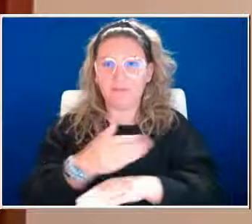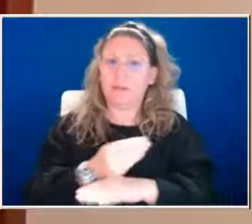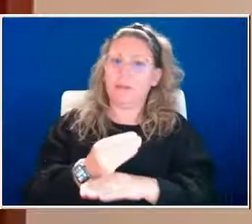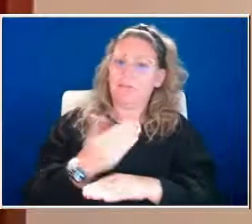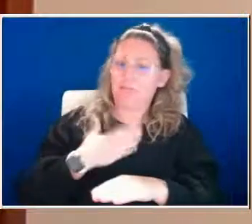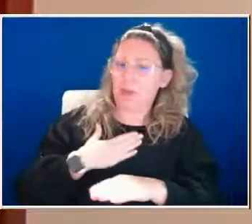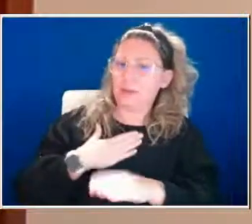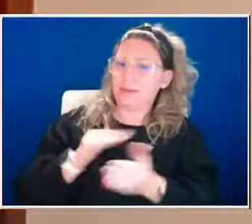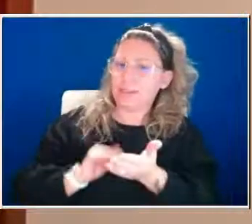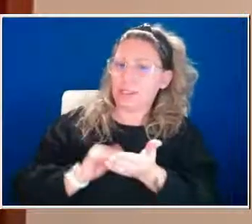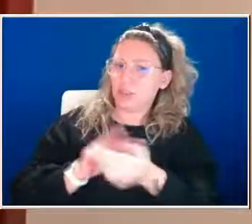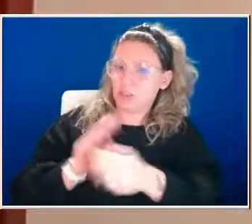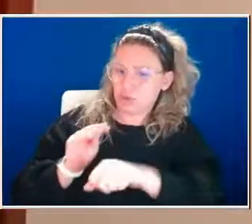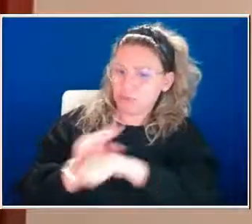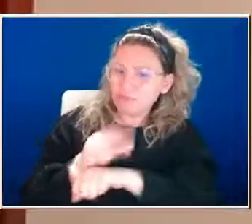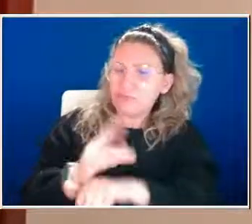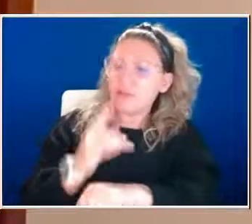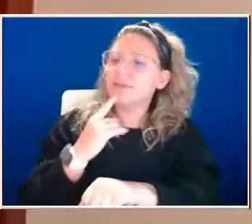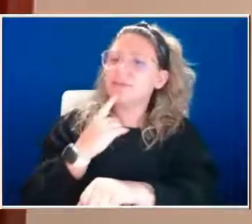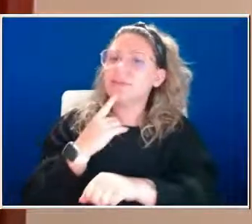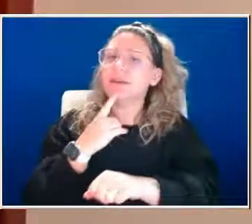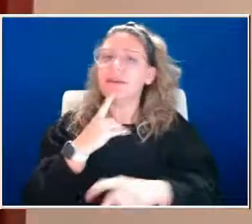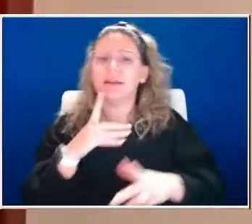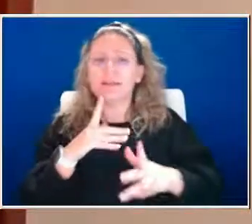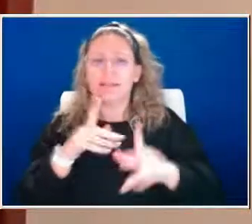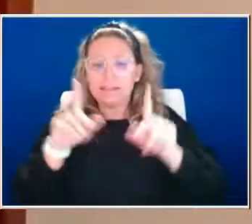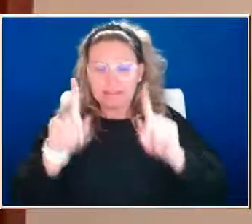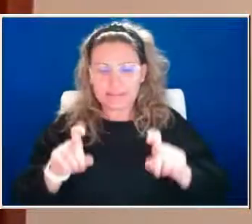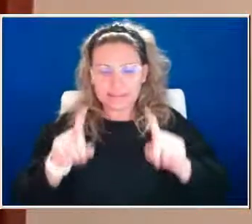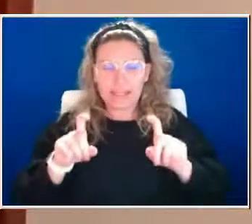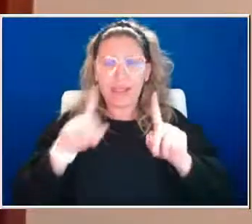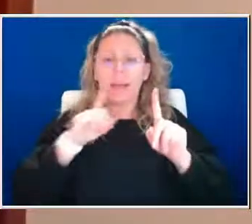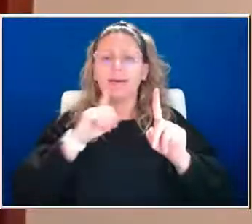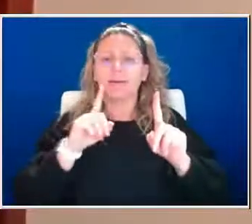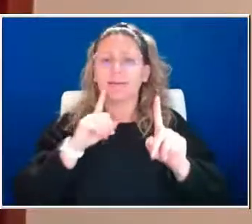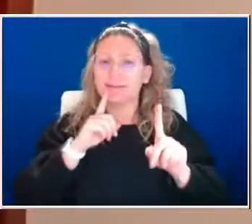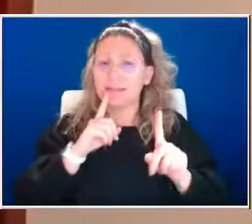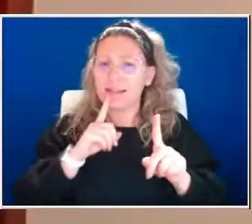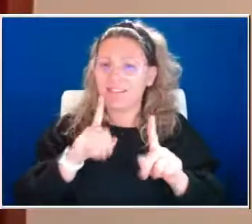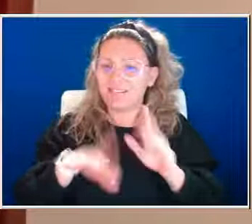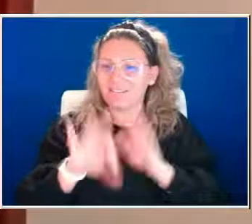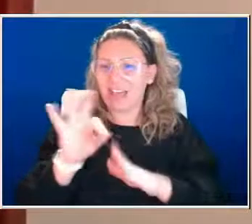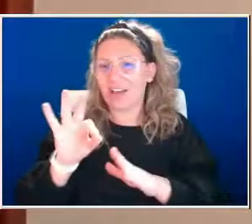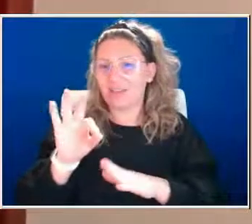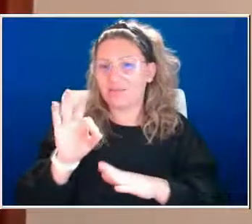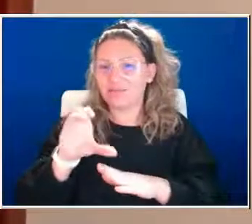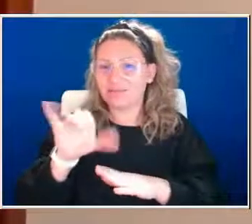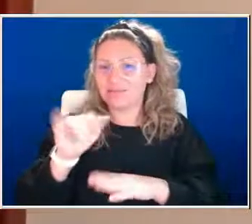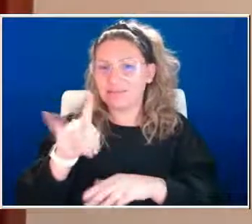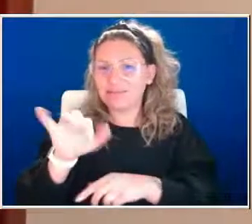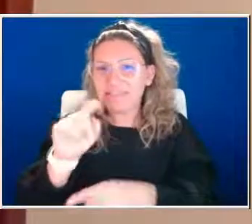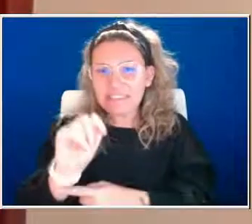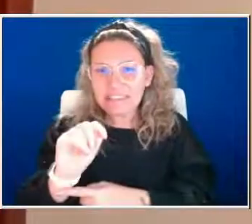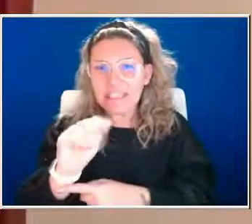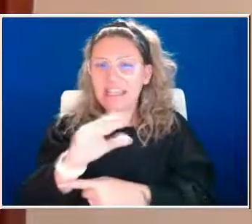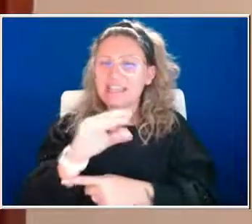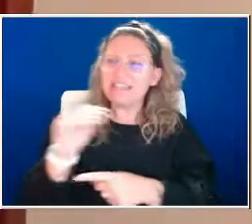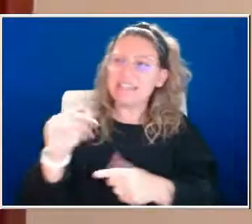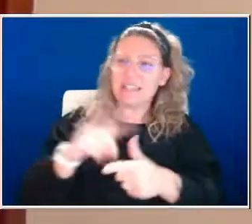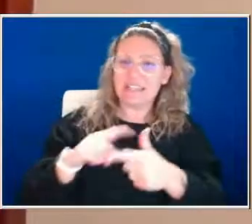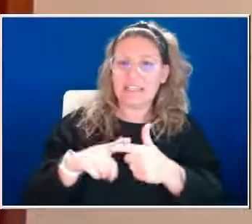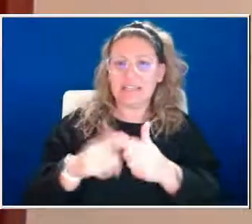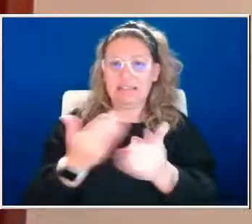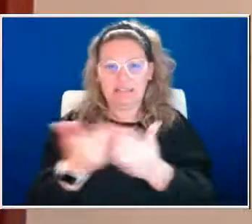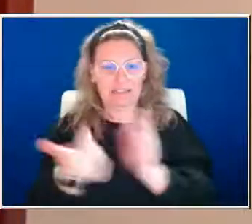physicians. I had a scan, they found a cyst, it was kind of a red herring. Things continued to change. I